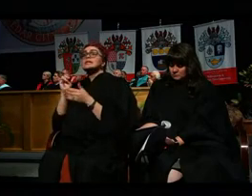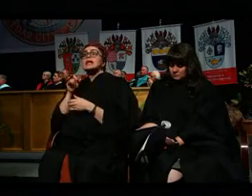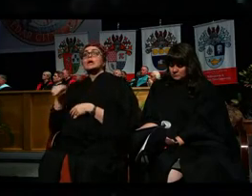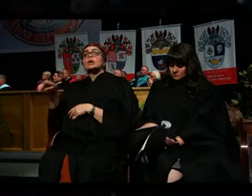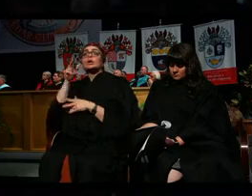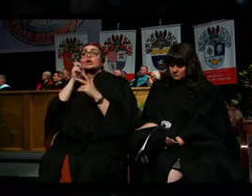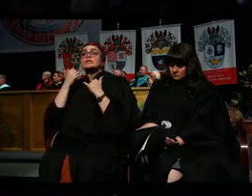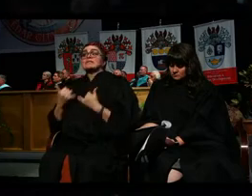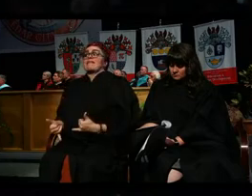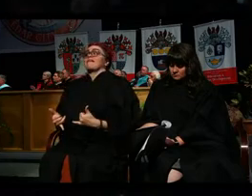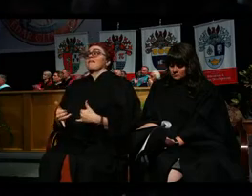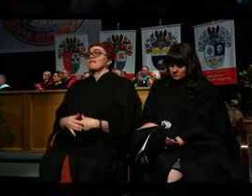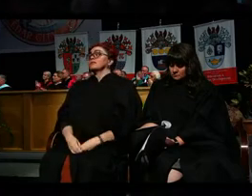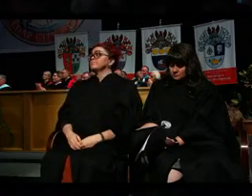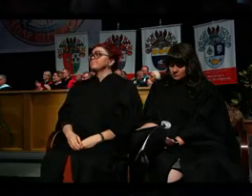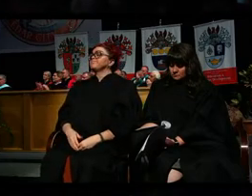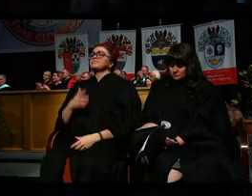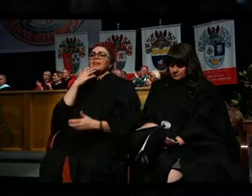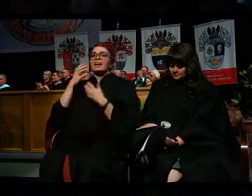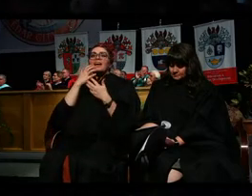today.